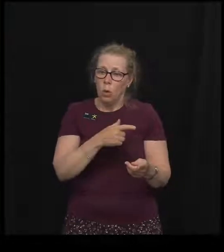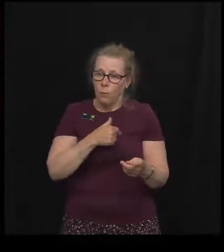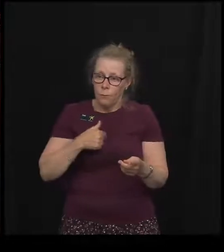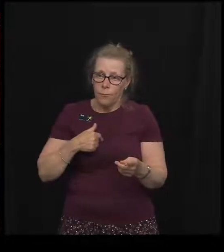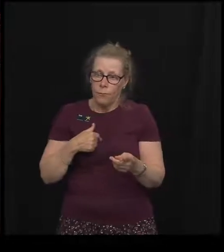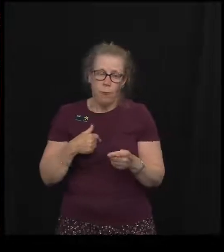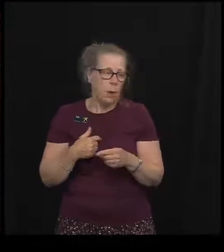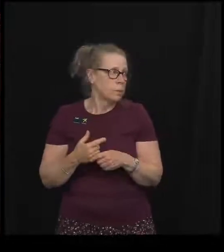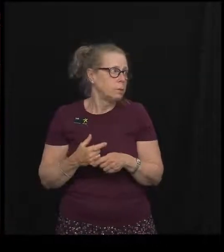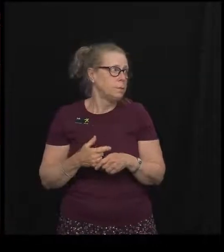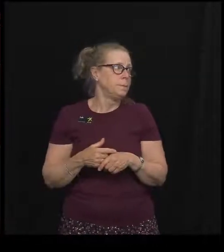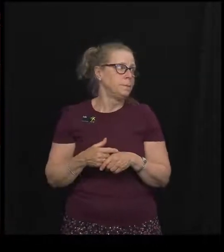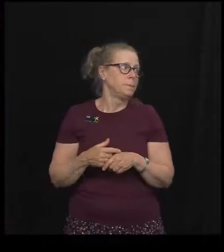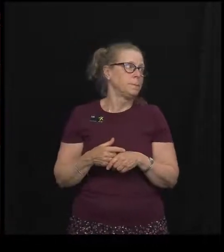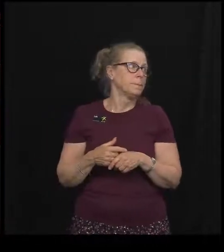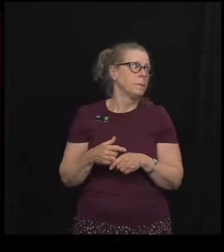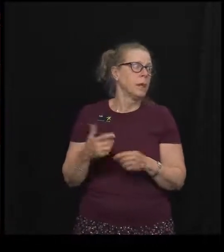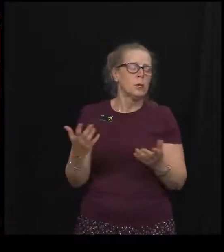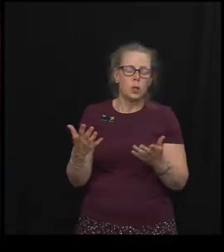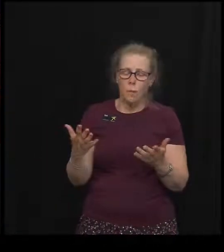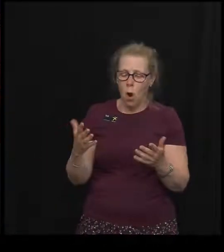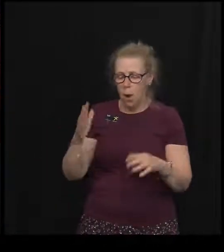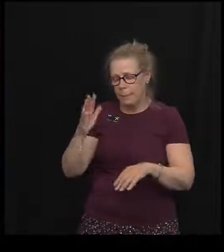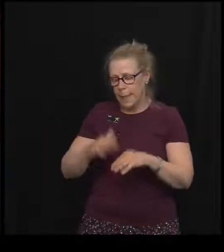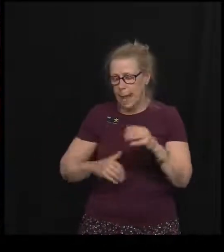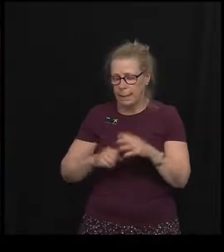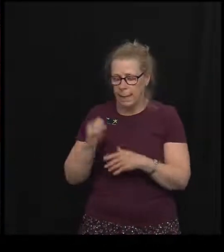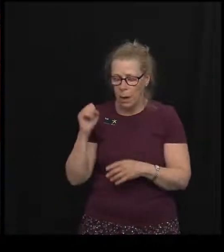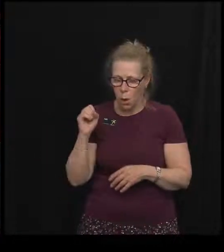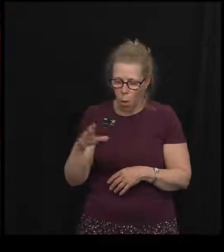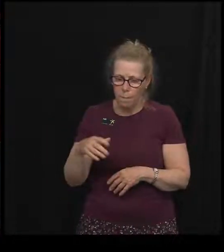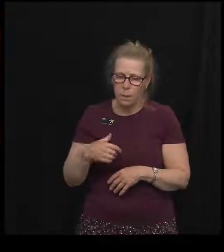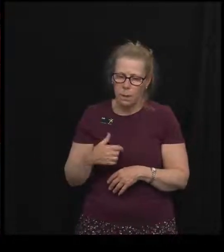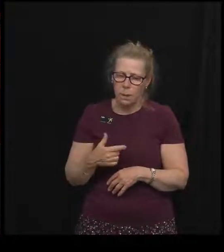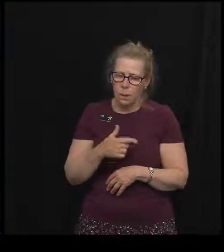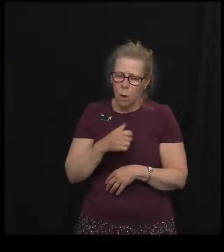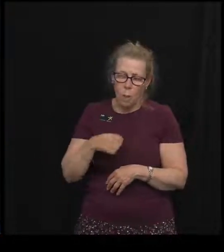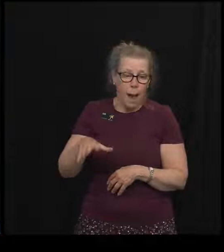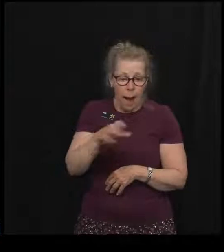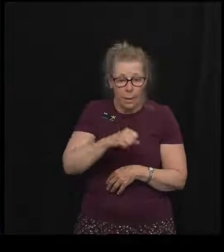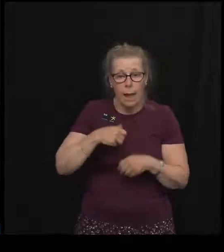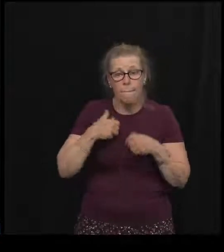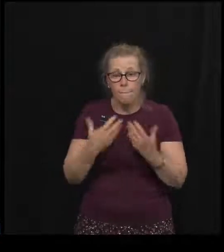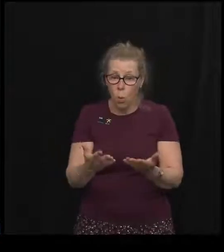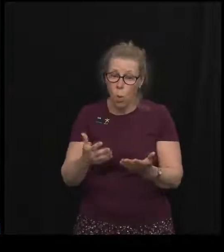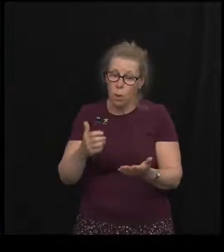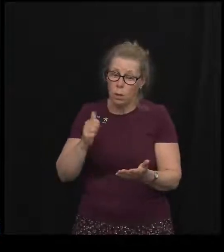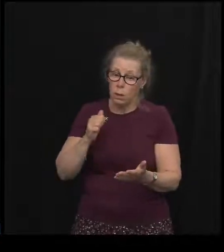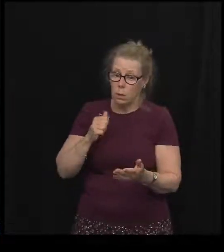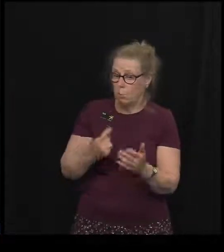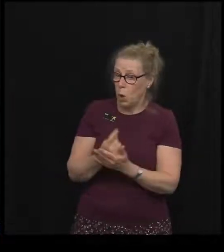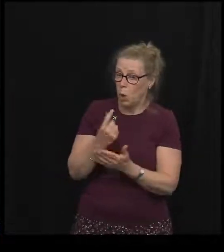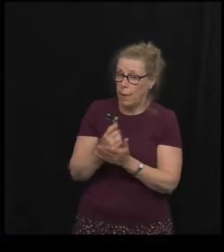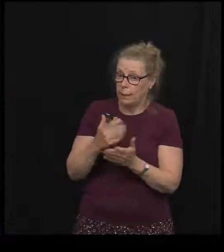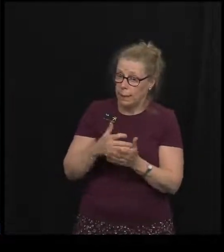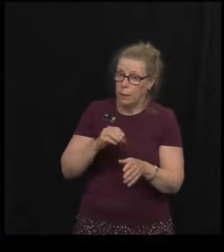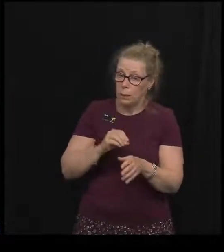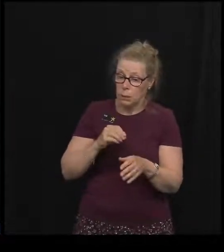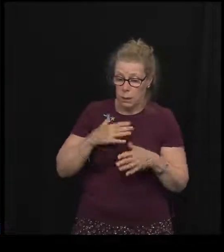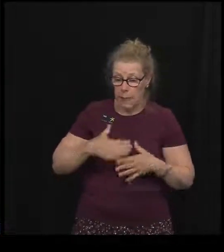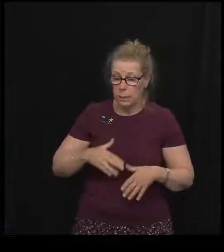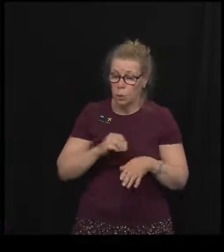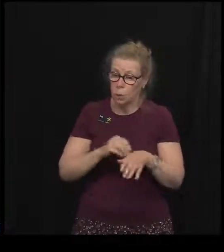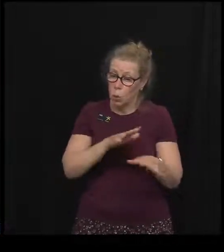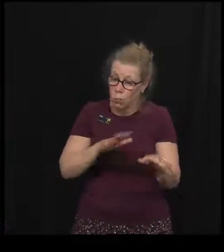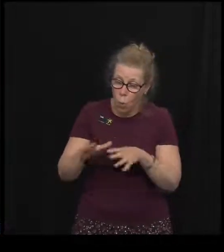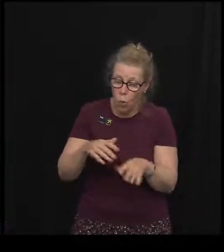Yeah. So what will it take to give everyone access to basic health services in the world? I mean, is there innovation? And how